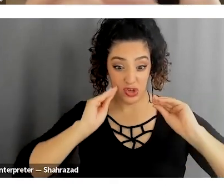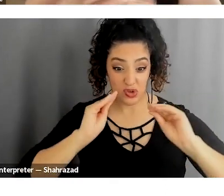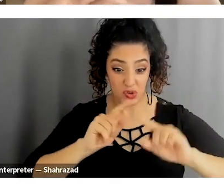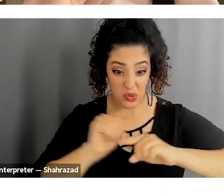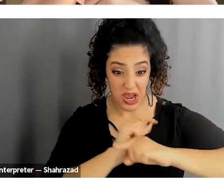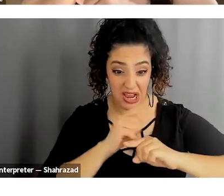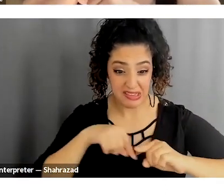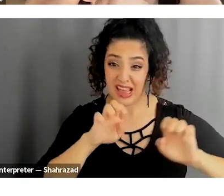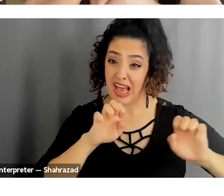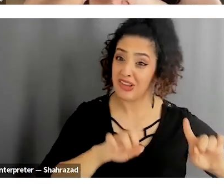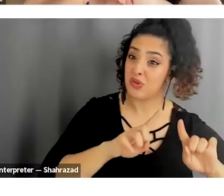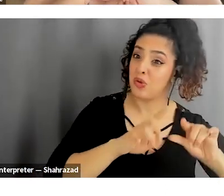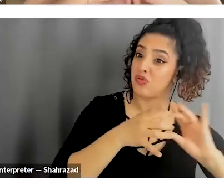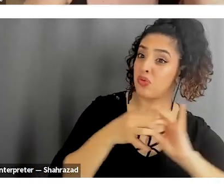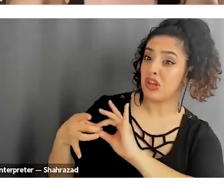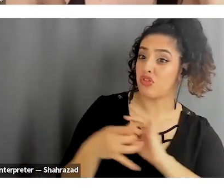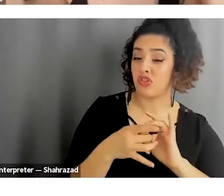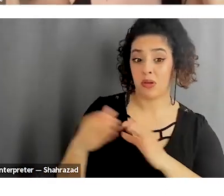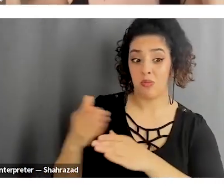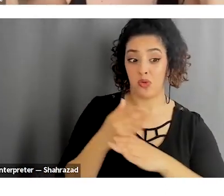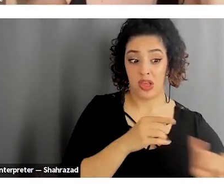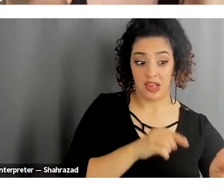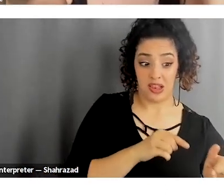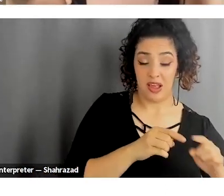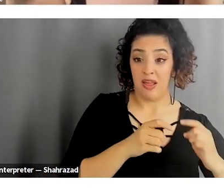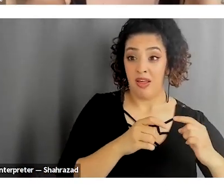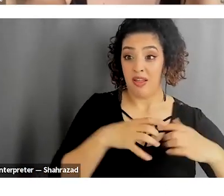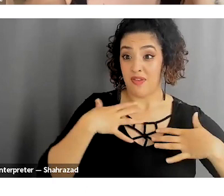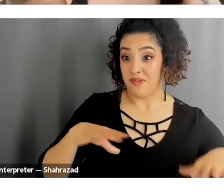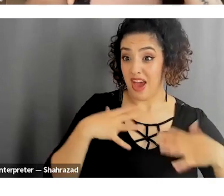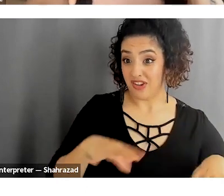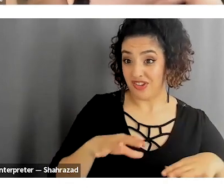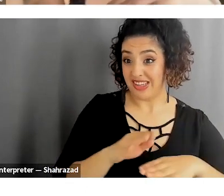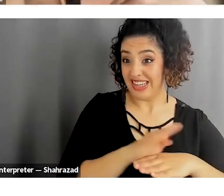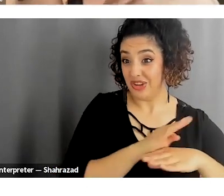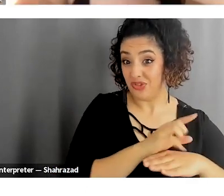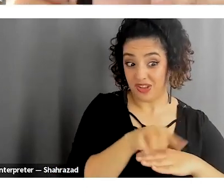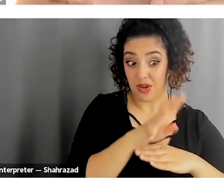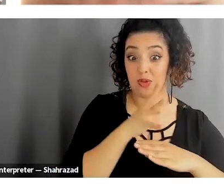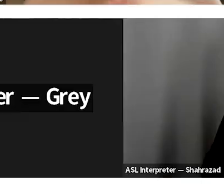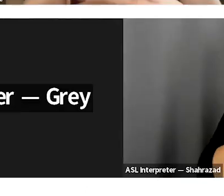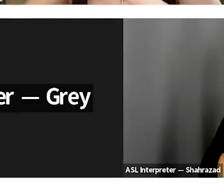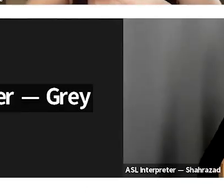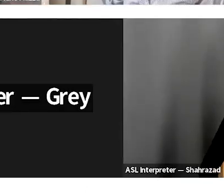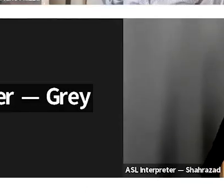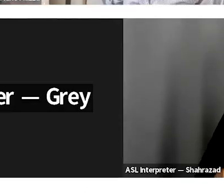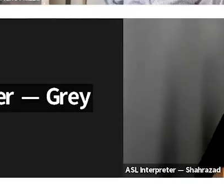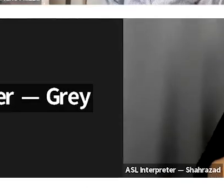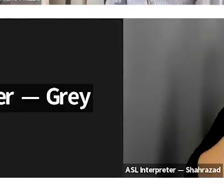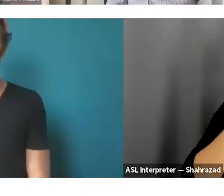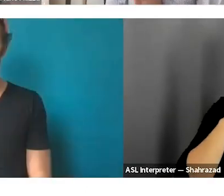relationship between the fashion industry that's talking about sustainability, but we want them to actually do it, you know?